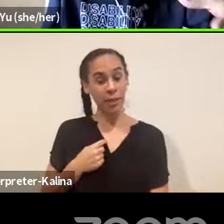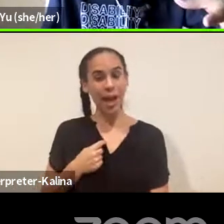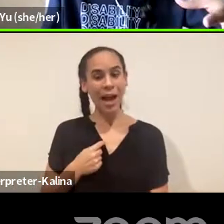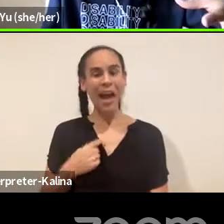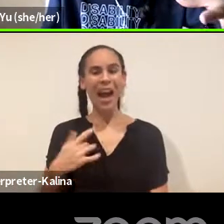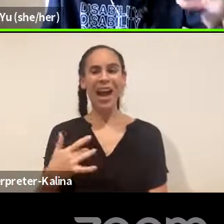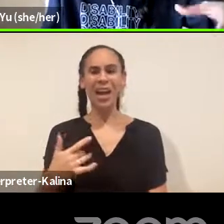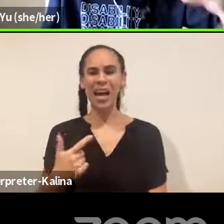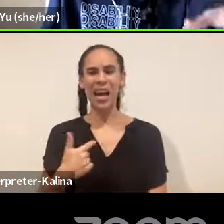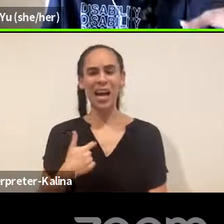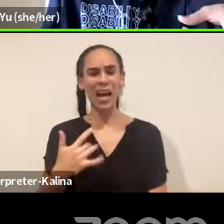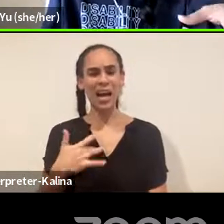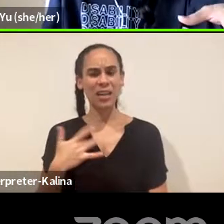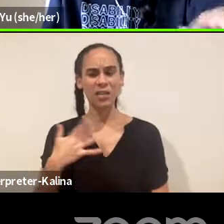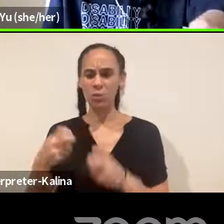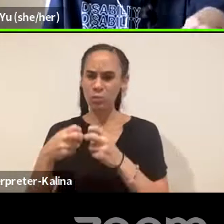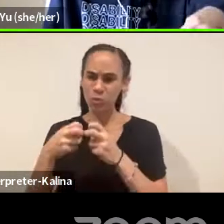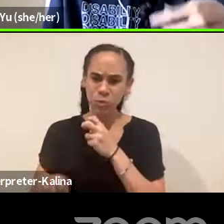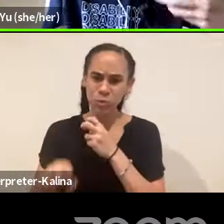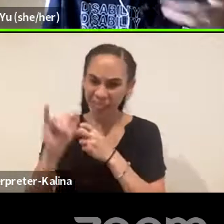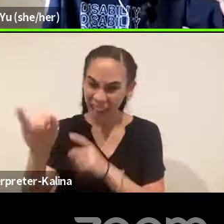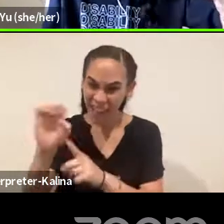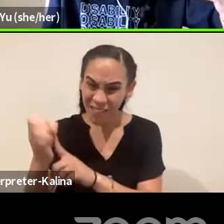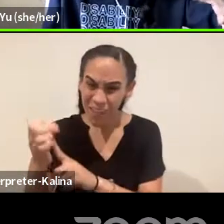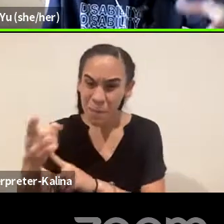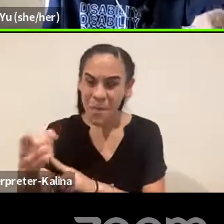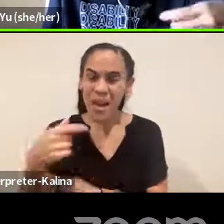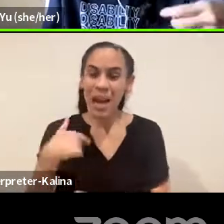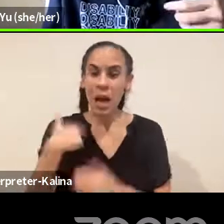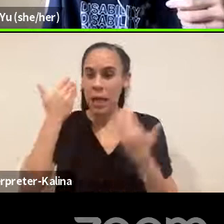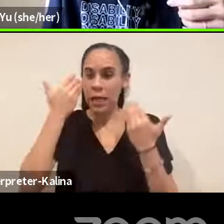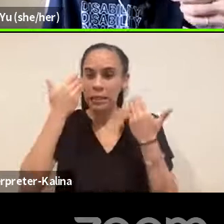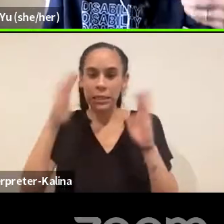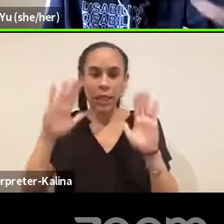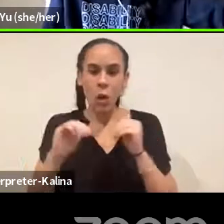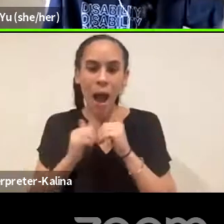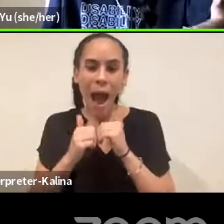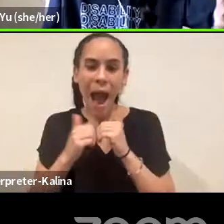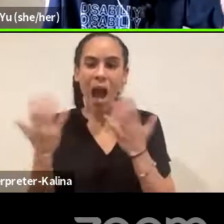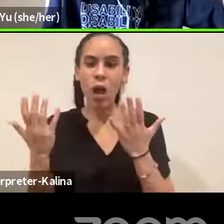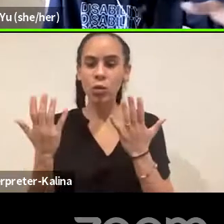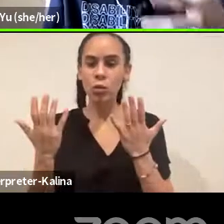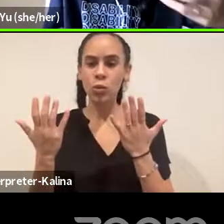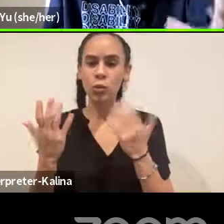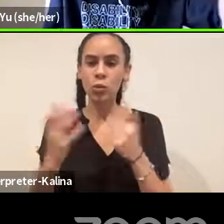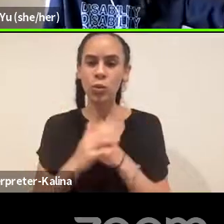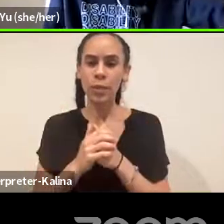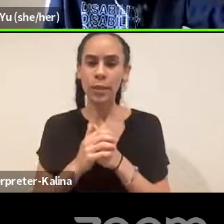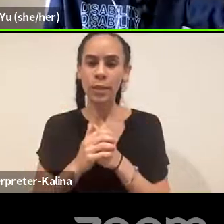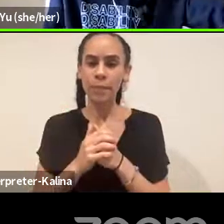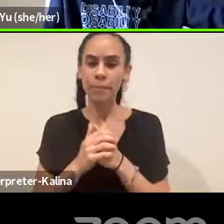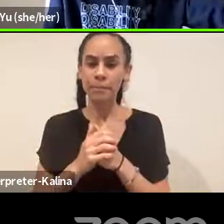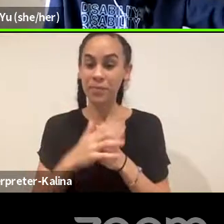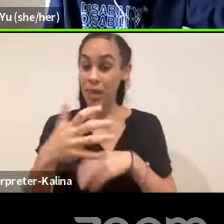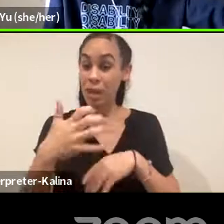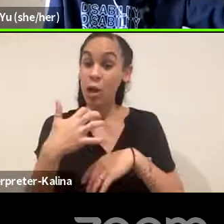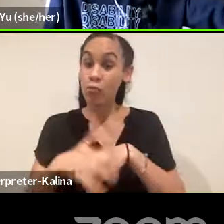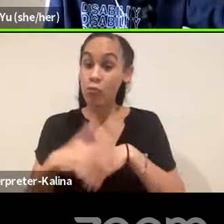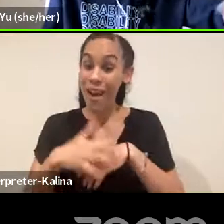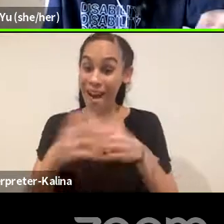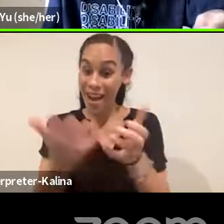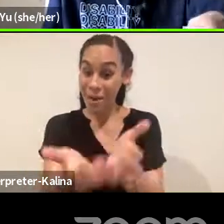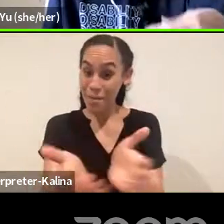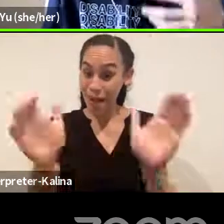most difficult about that environment is I didn't know how to pick my bread off of the bread basket when I came